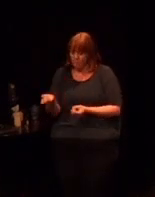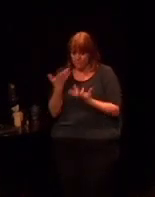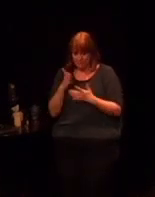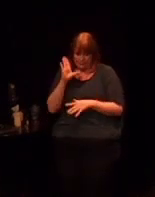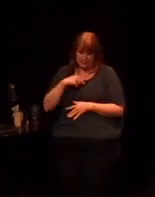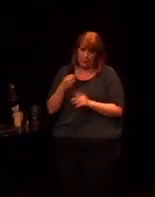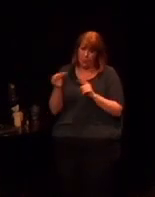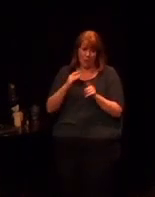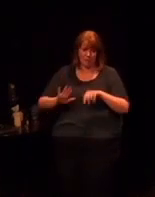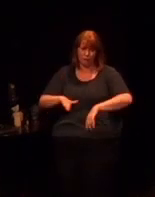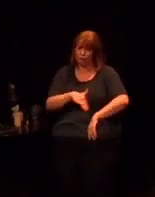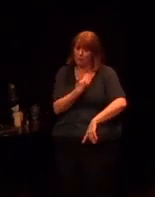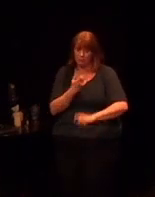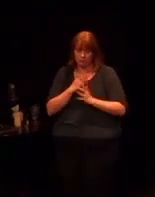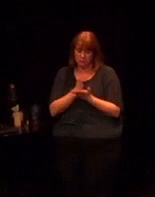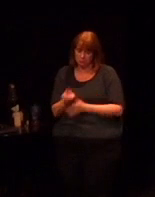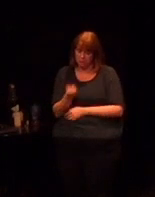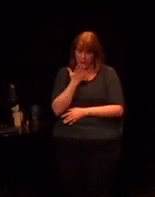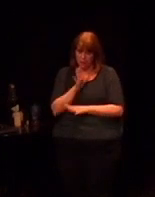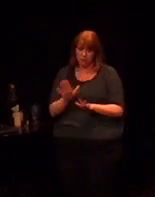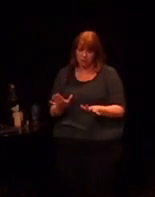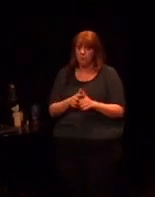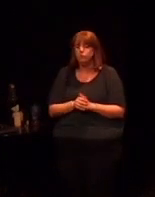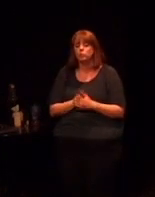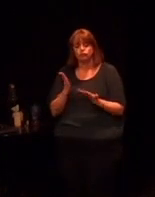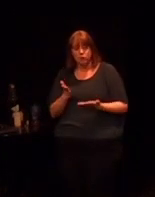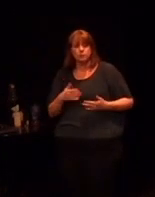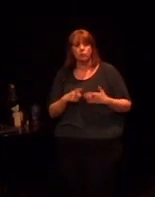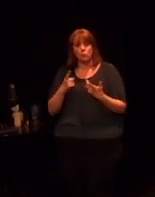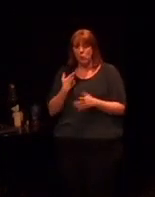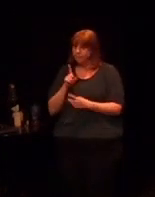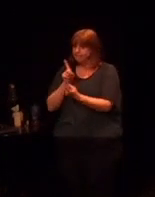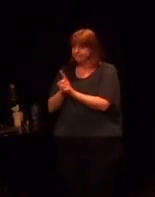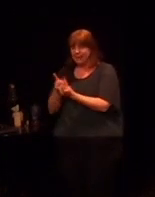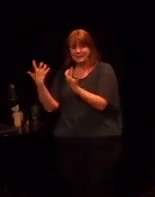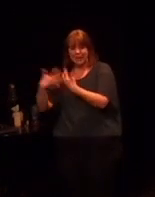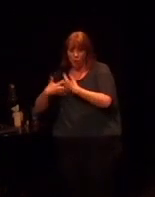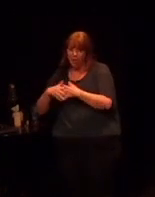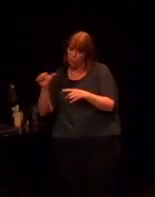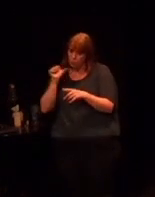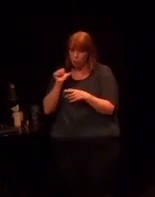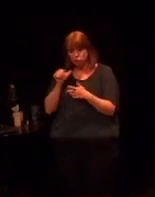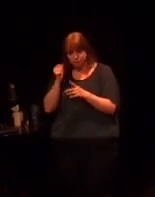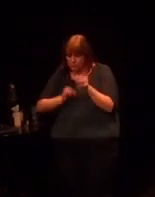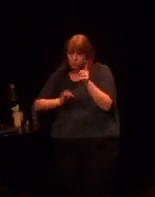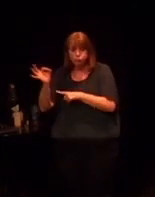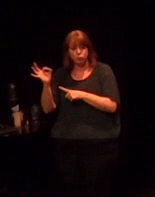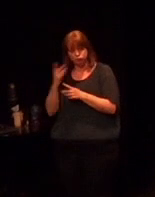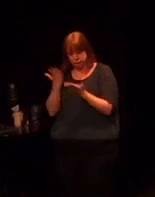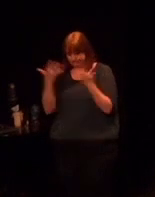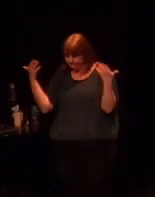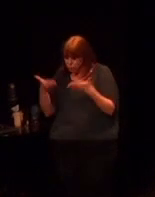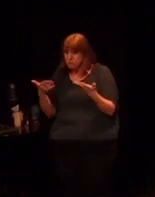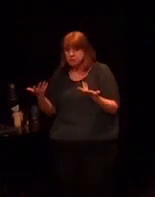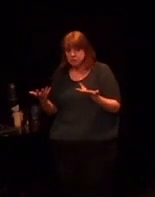this is rubbish. And it was so embarrassing. So immediately we're like, technology, we should be at the forefront of this. So that was something that we really focused